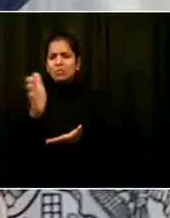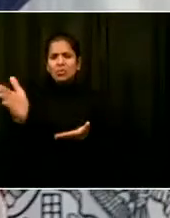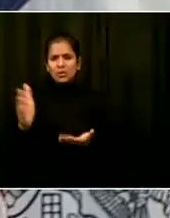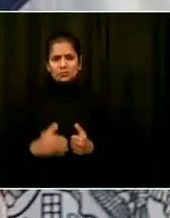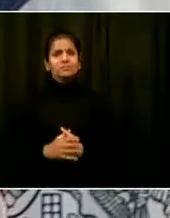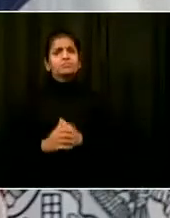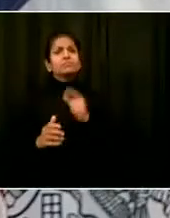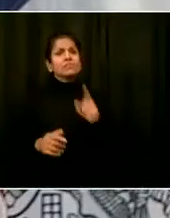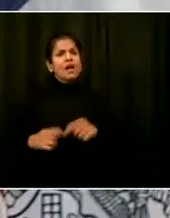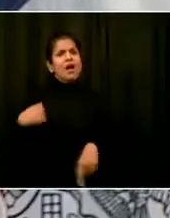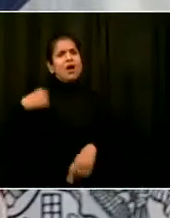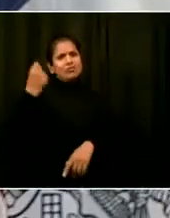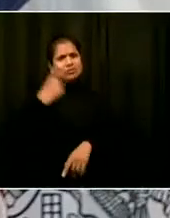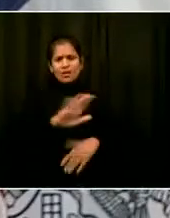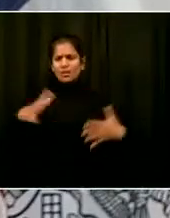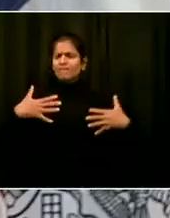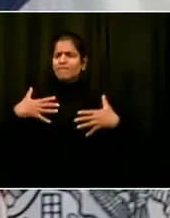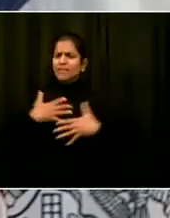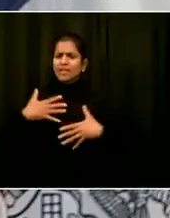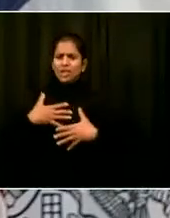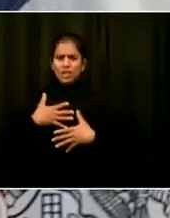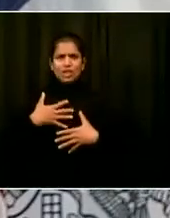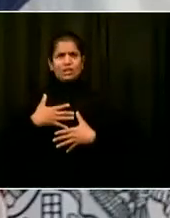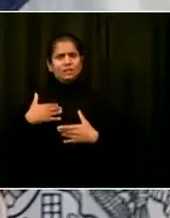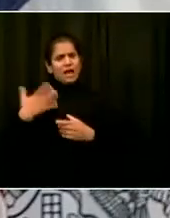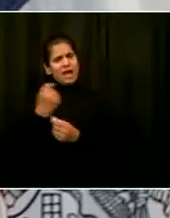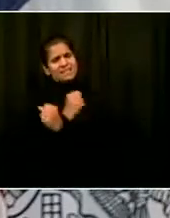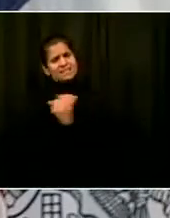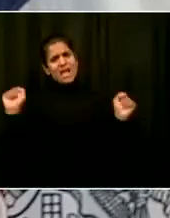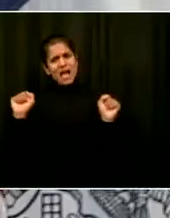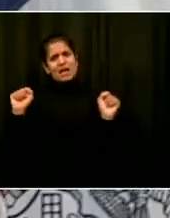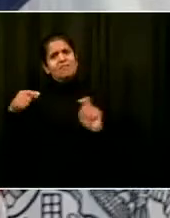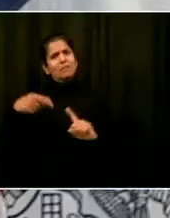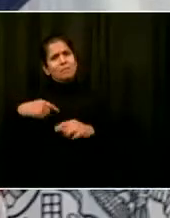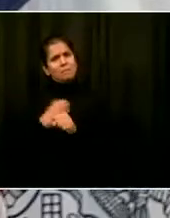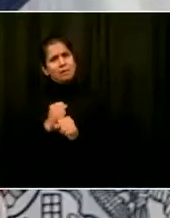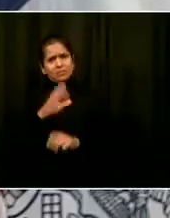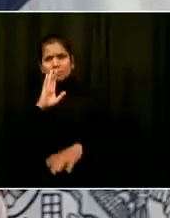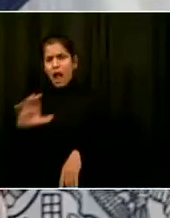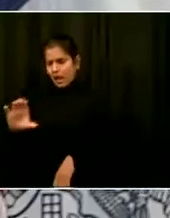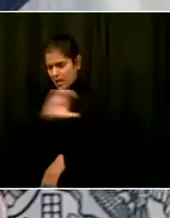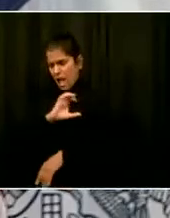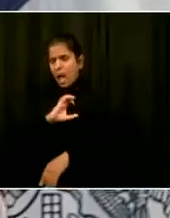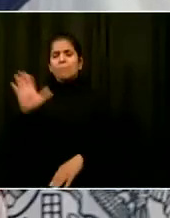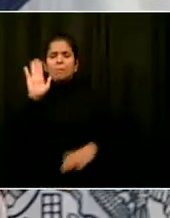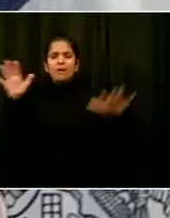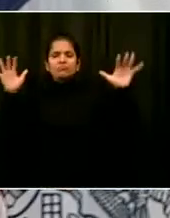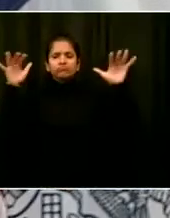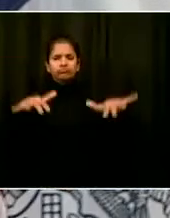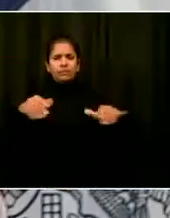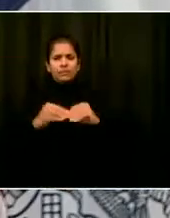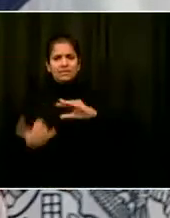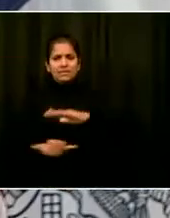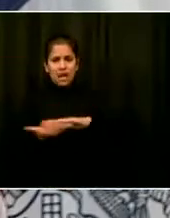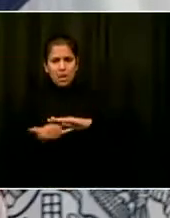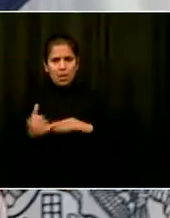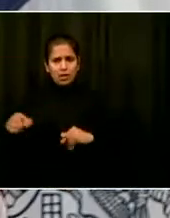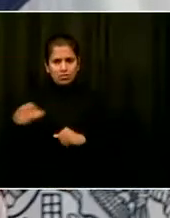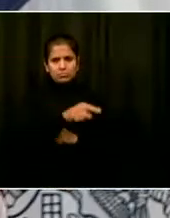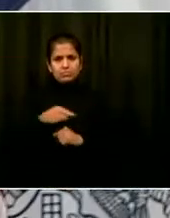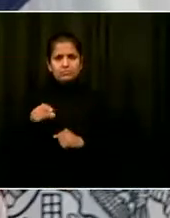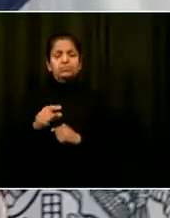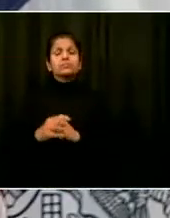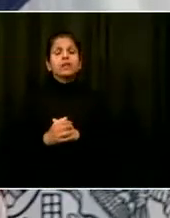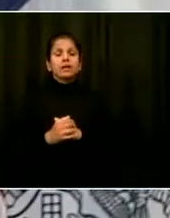that we're going to get that presence out there to keep people safe go ahead yeah so have you